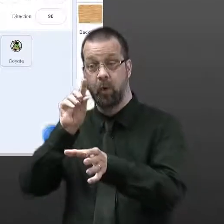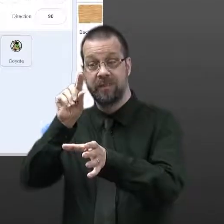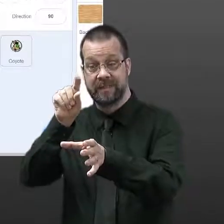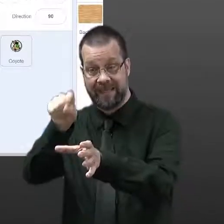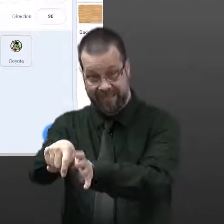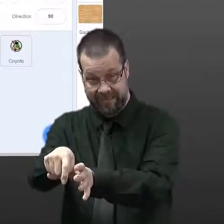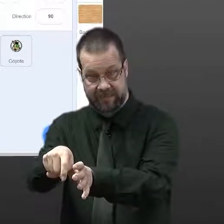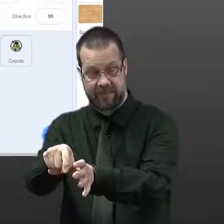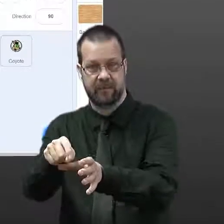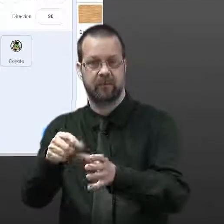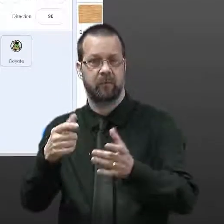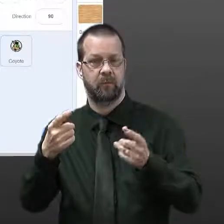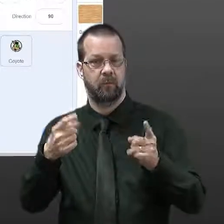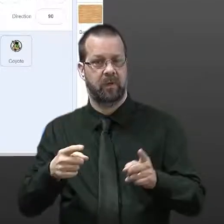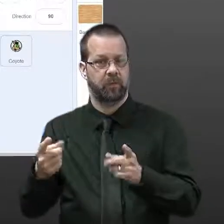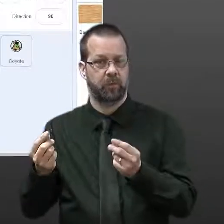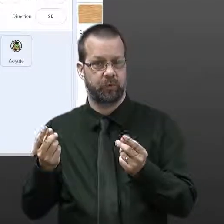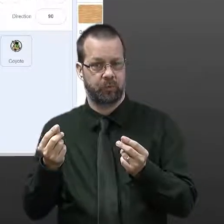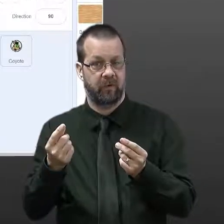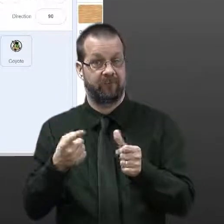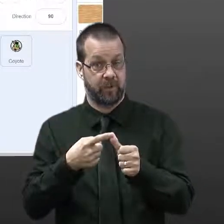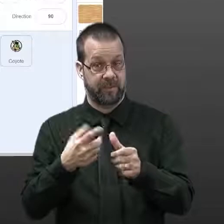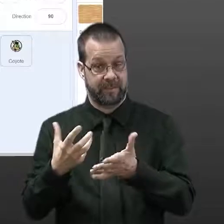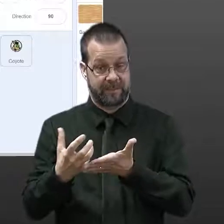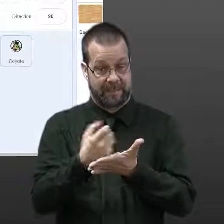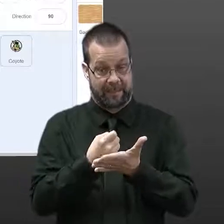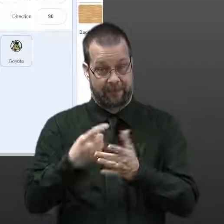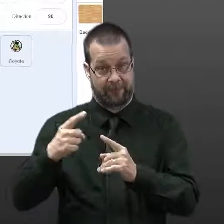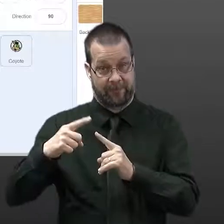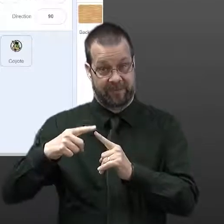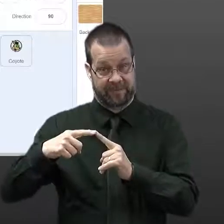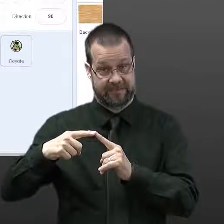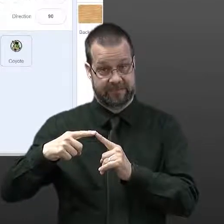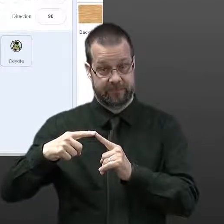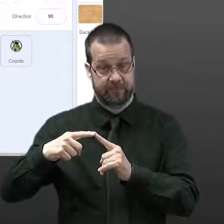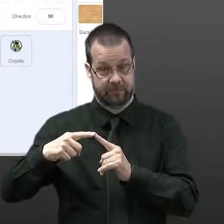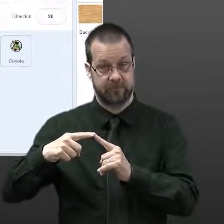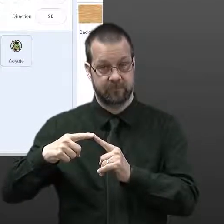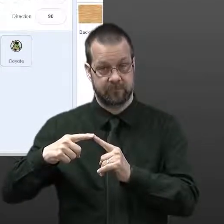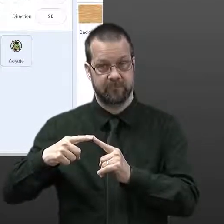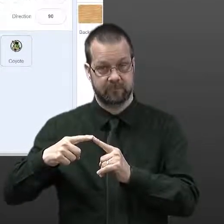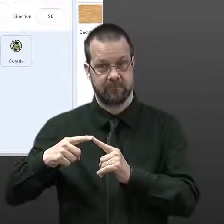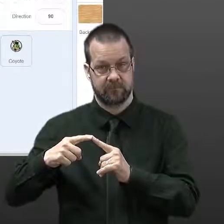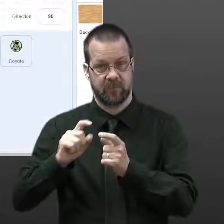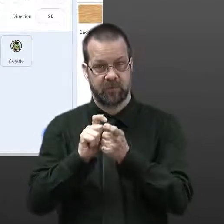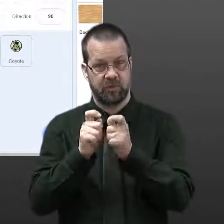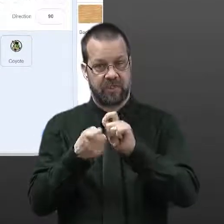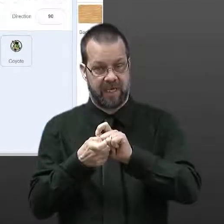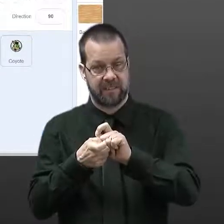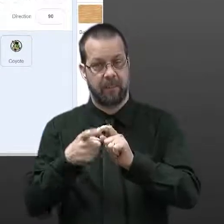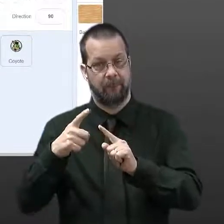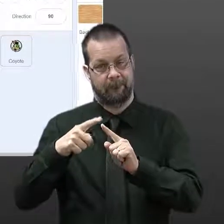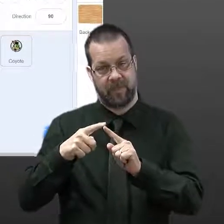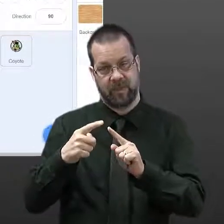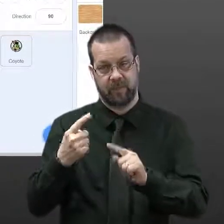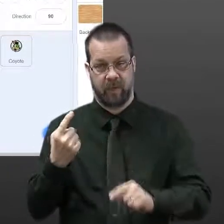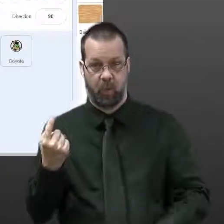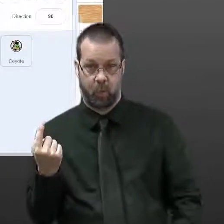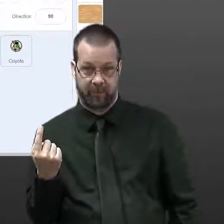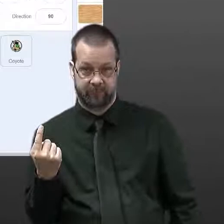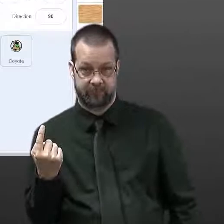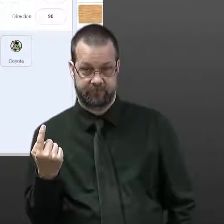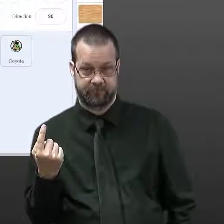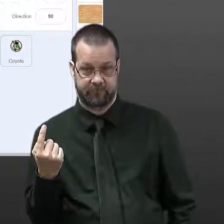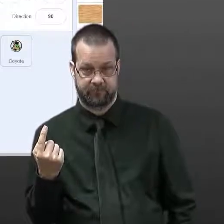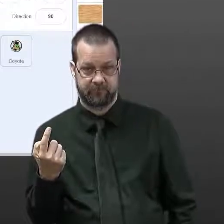things. So the first thing we want to do is make sure that we get points for it. So in variables, we need to change points by